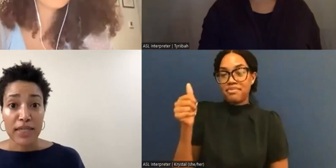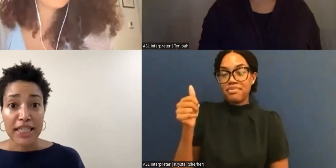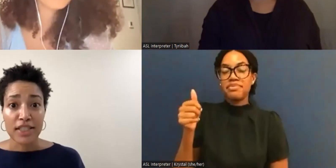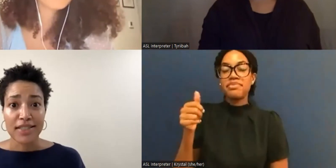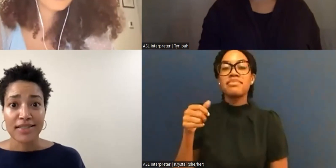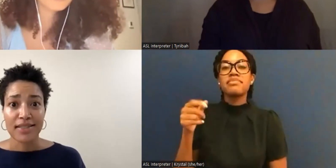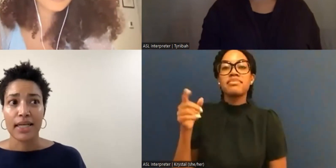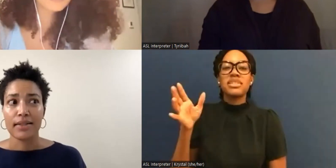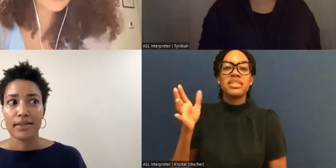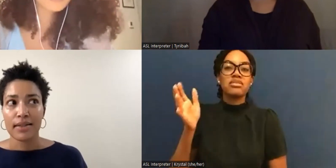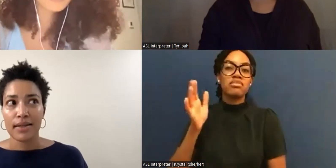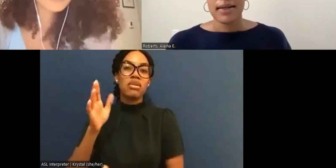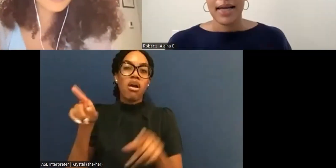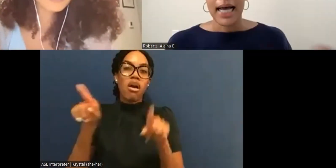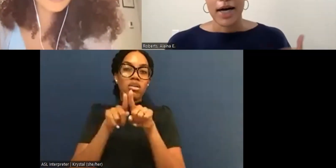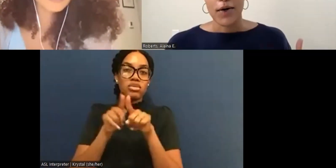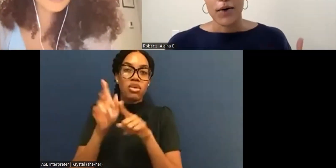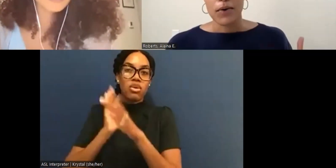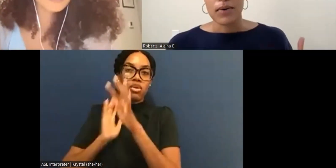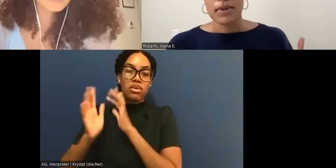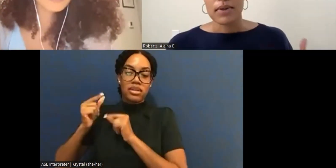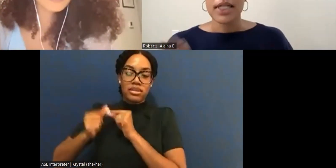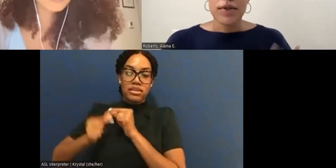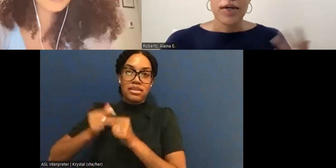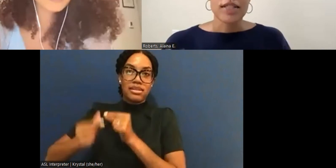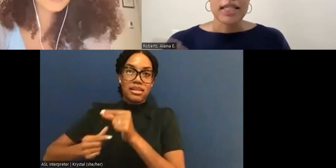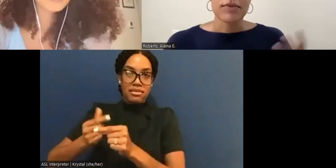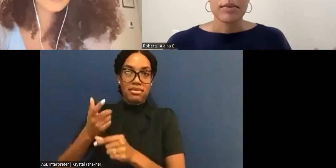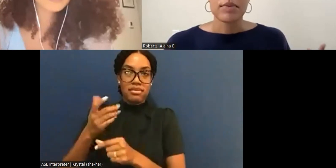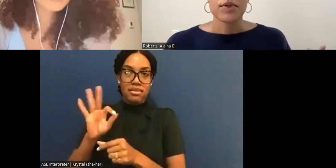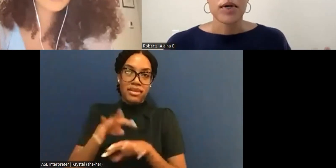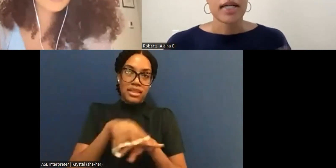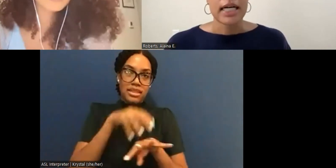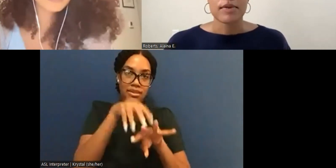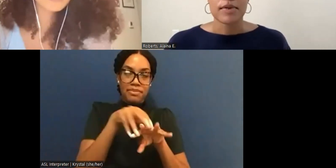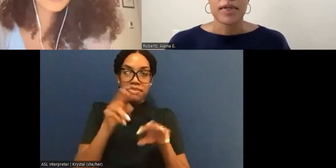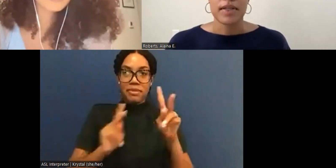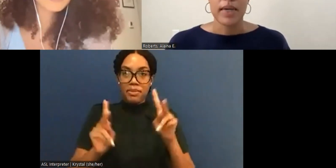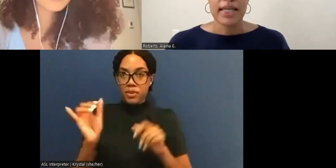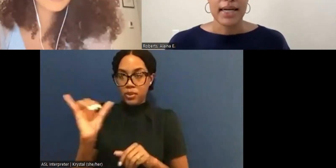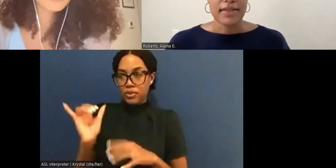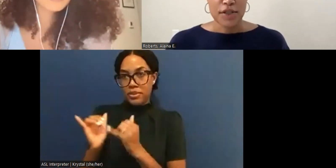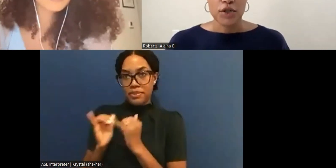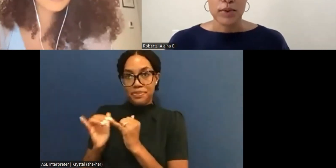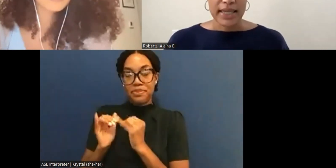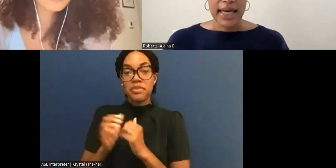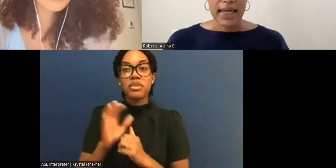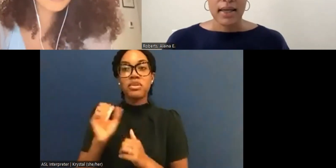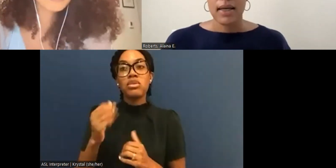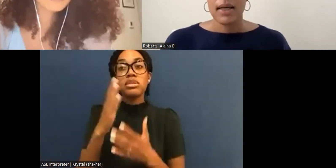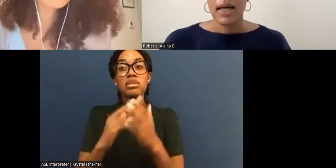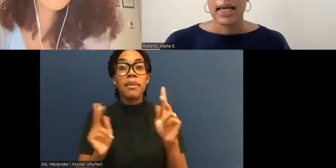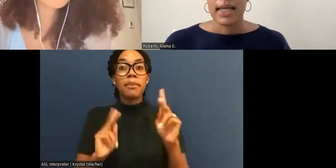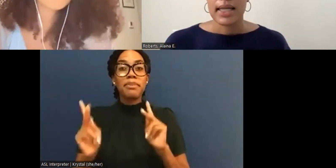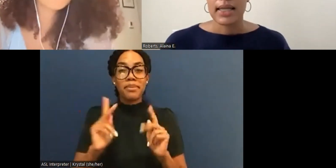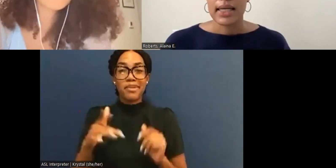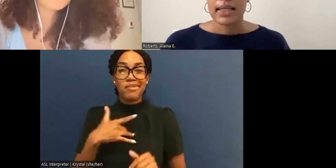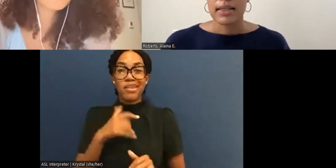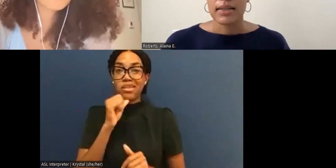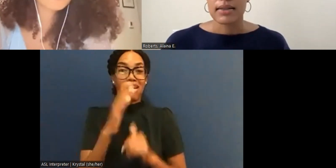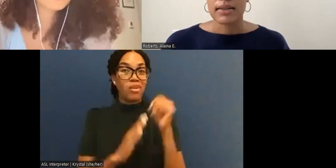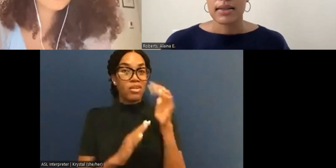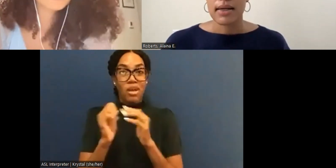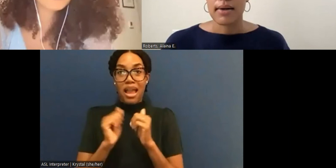about reparations and how, you know, there are some free people who are uncomfortable with the way that I situate that. And I think